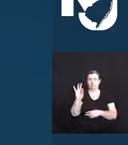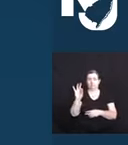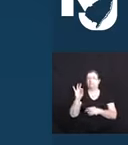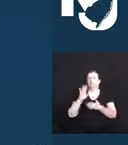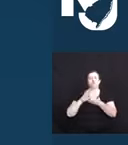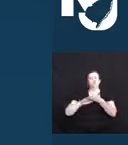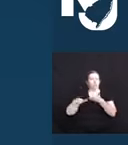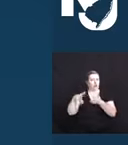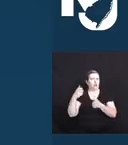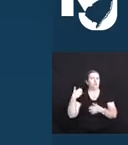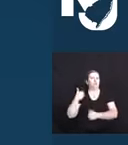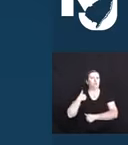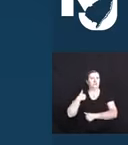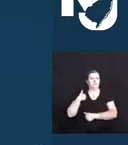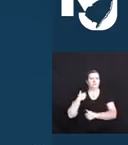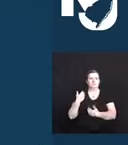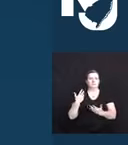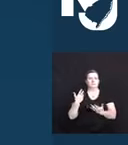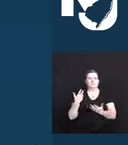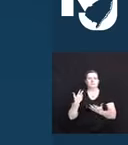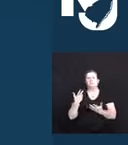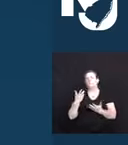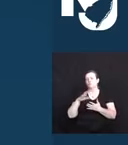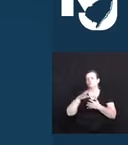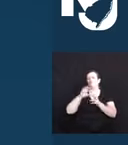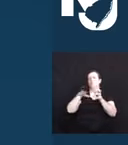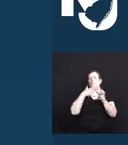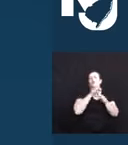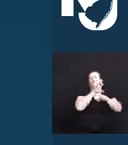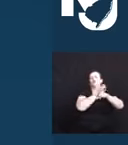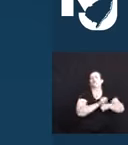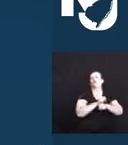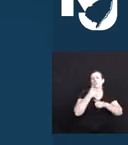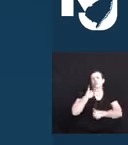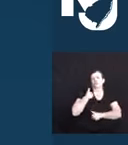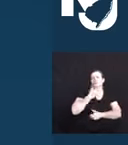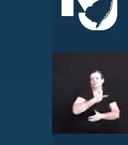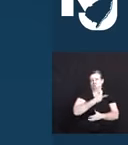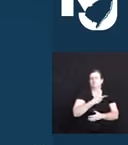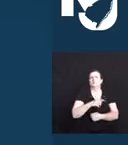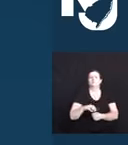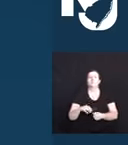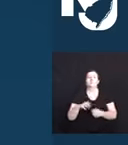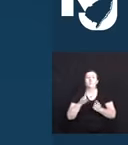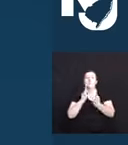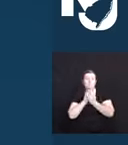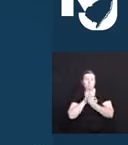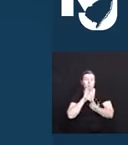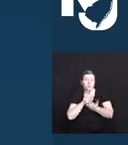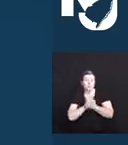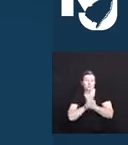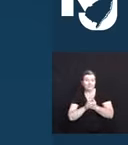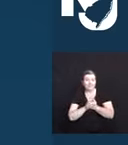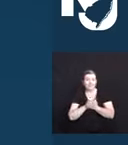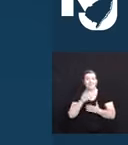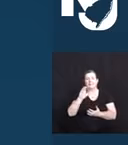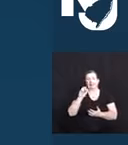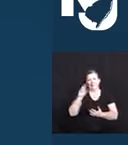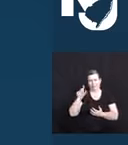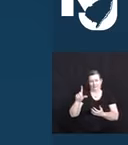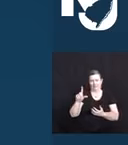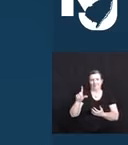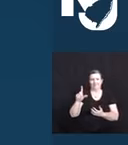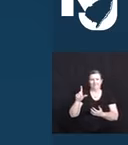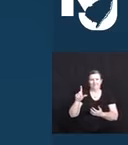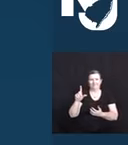Army Reserves for another 3 years. He met his wife, Carol, with whom I had the great honor of speaking yesterday, one winter while